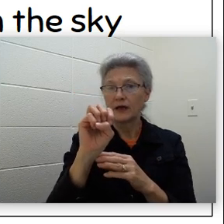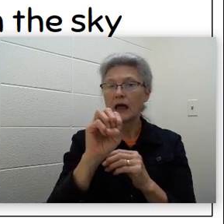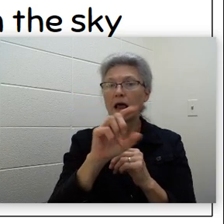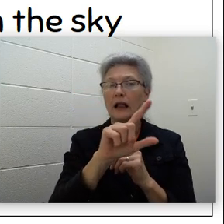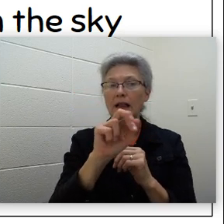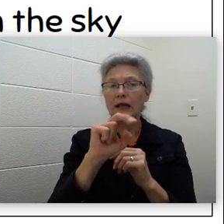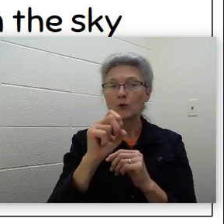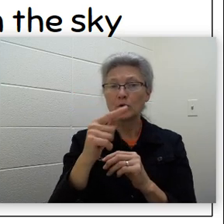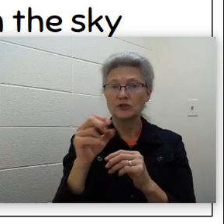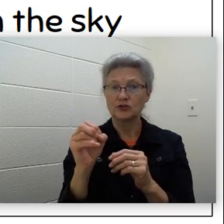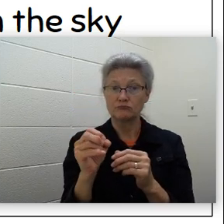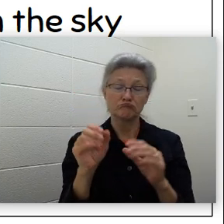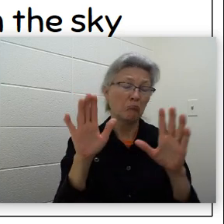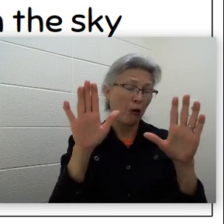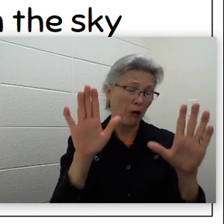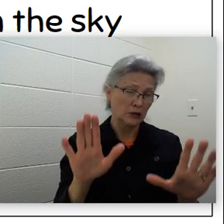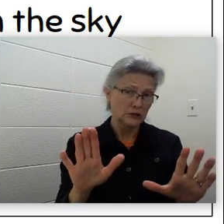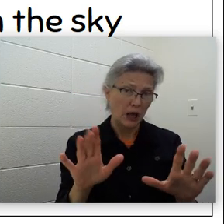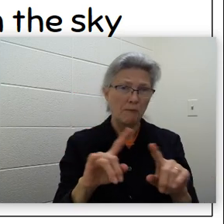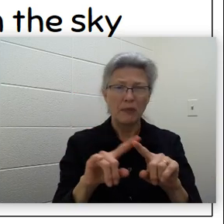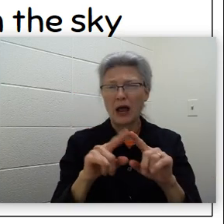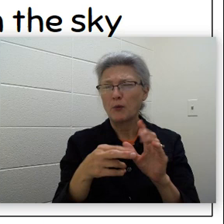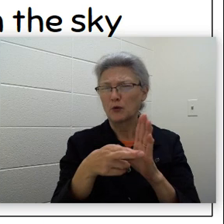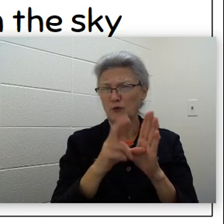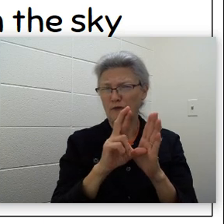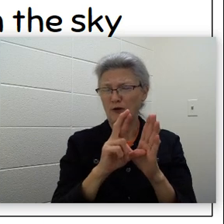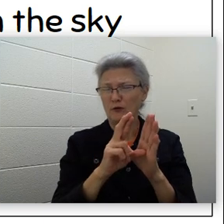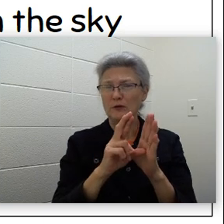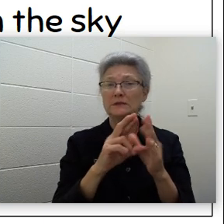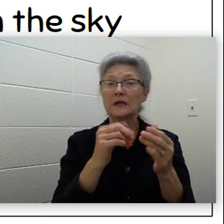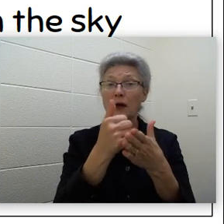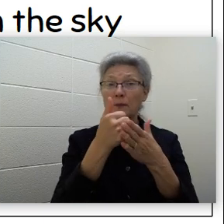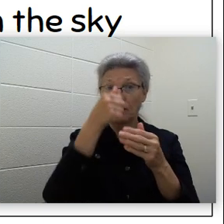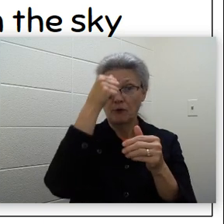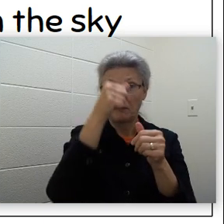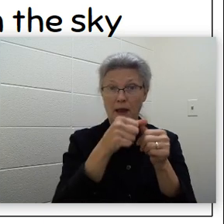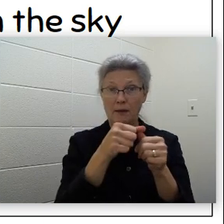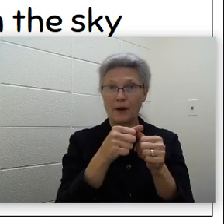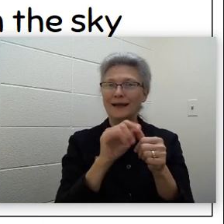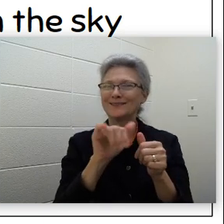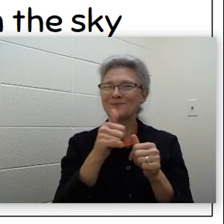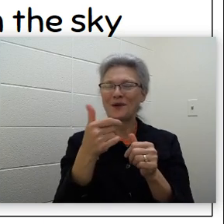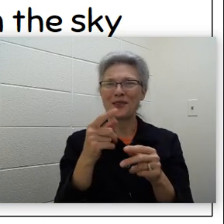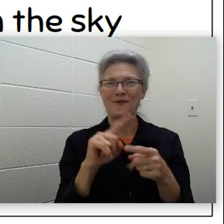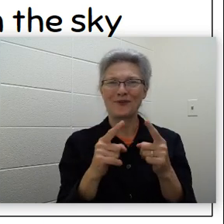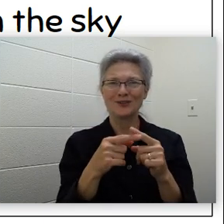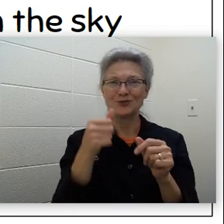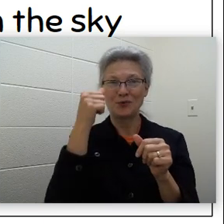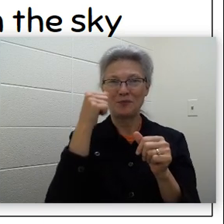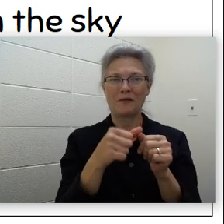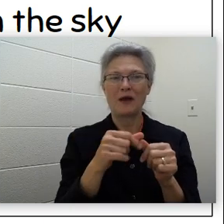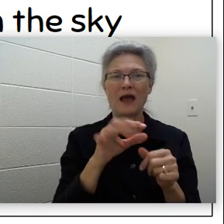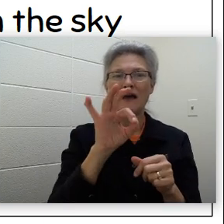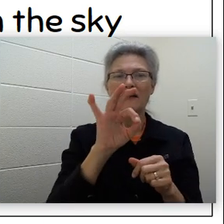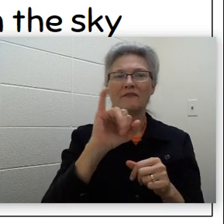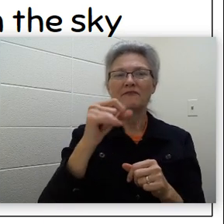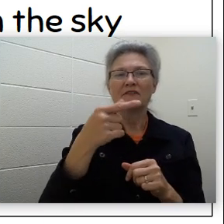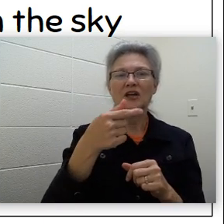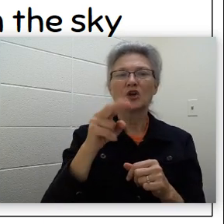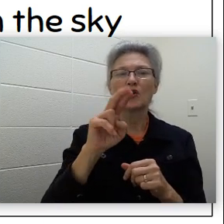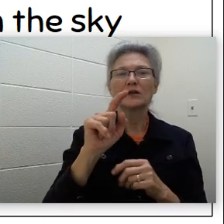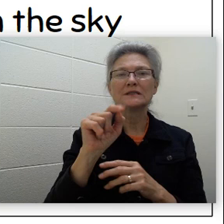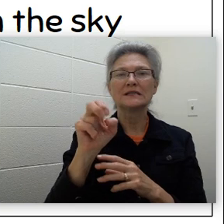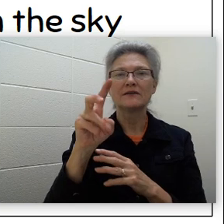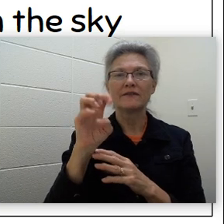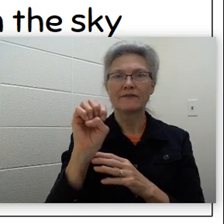awesome. I am going to go over it just to refresh my memory as well as maybe some friends. Figurative language are words